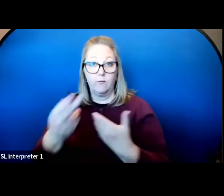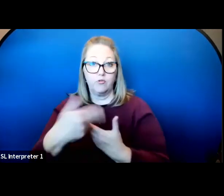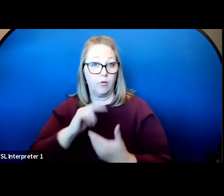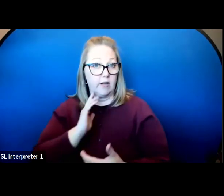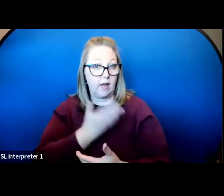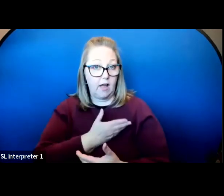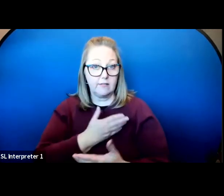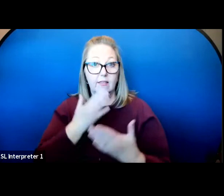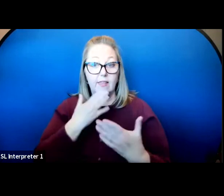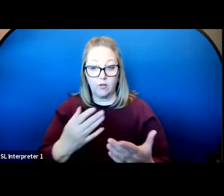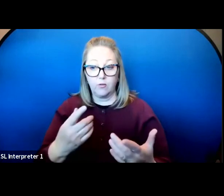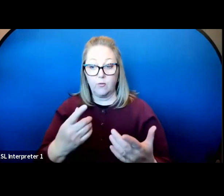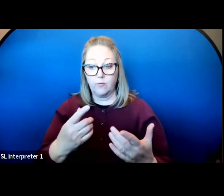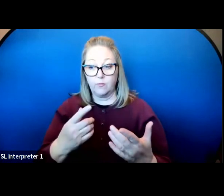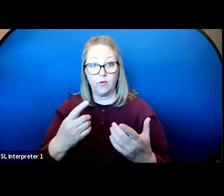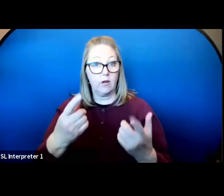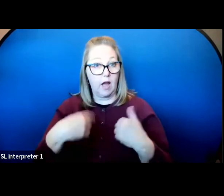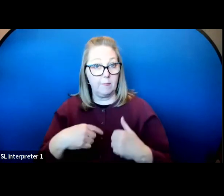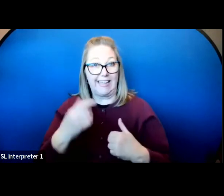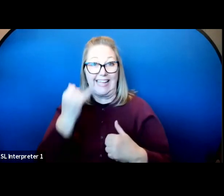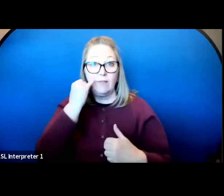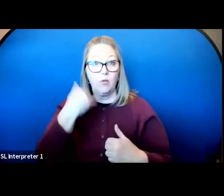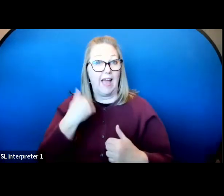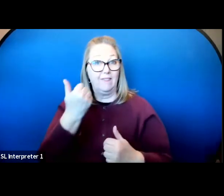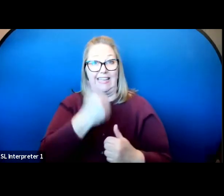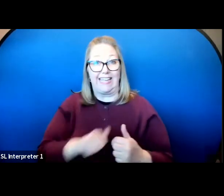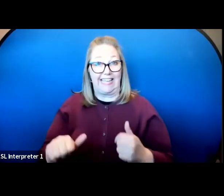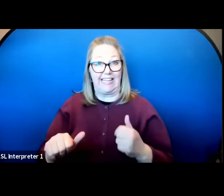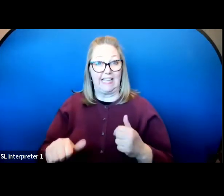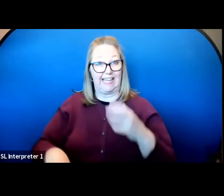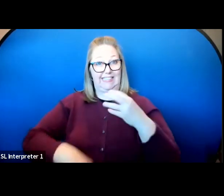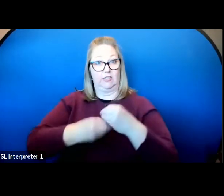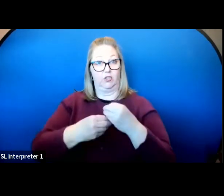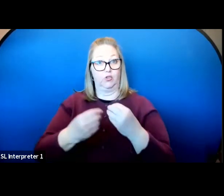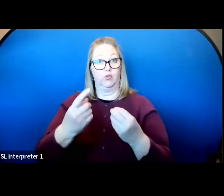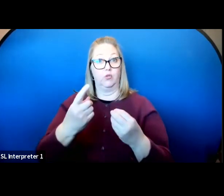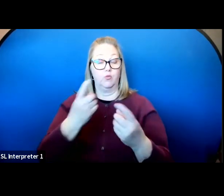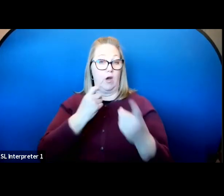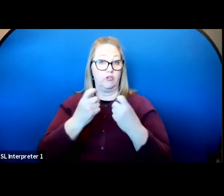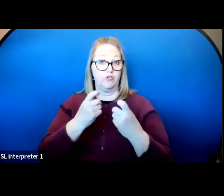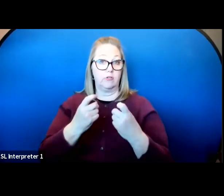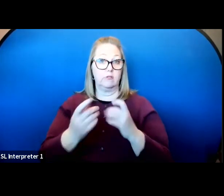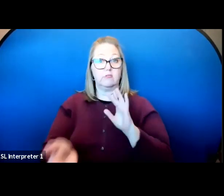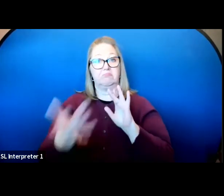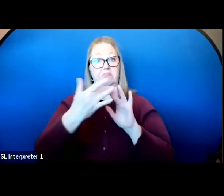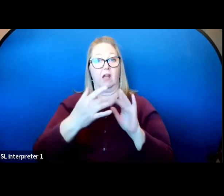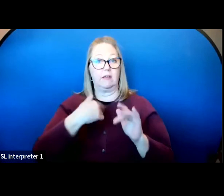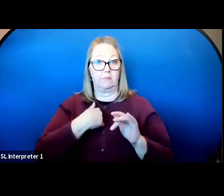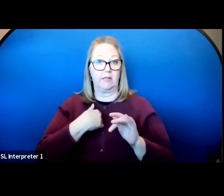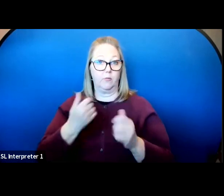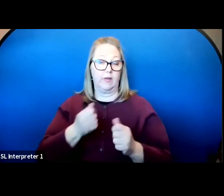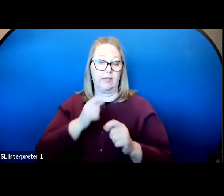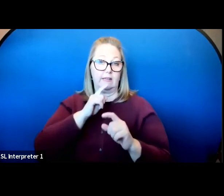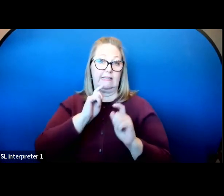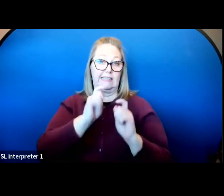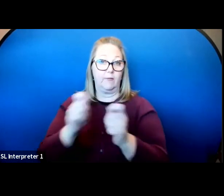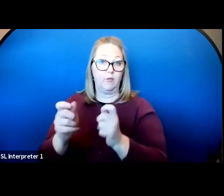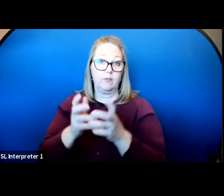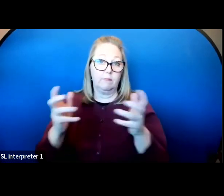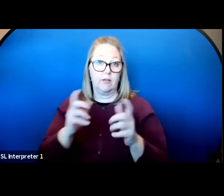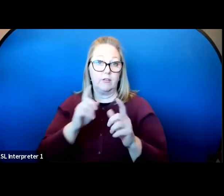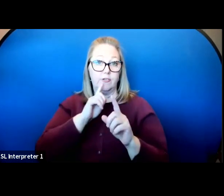being here. If you have any additional questions, feel free to reach out to me and we'll get you answers as quickly as we